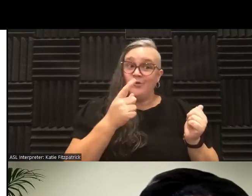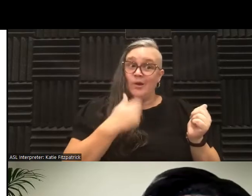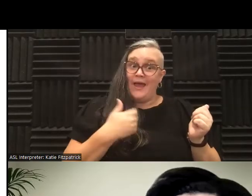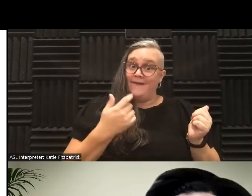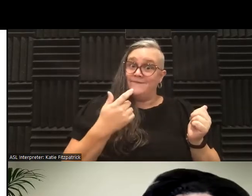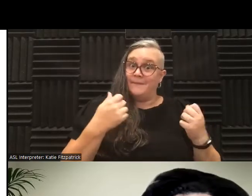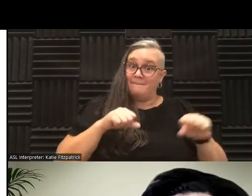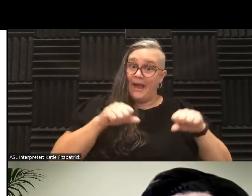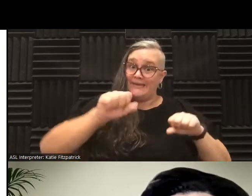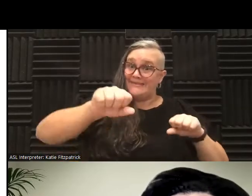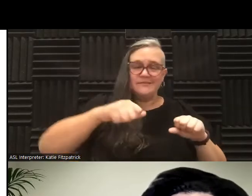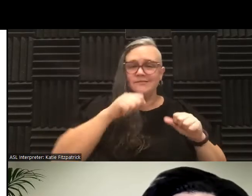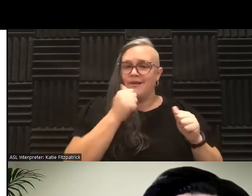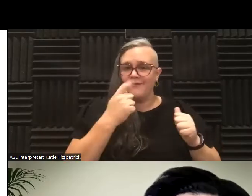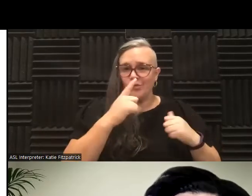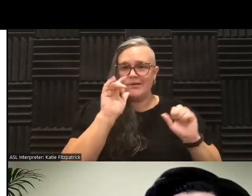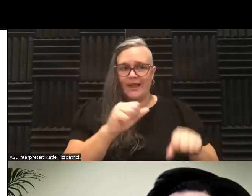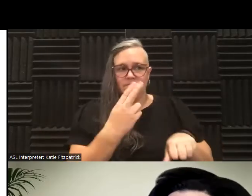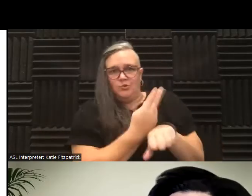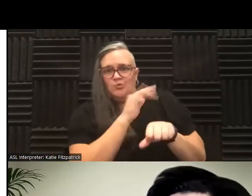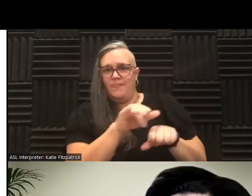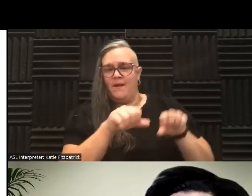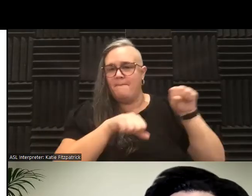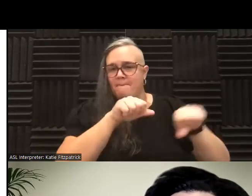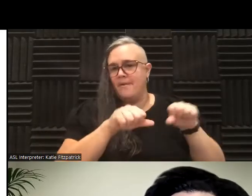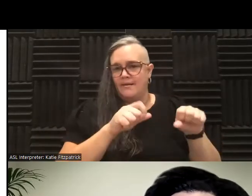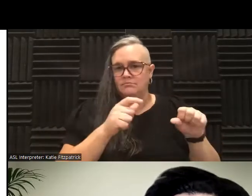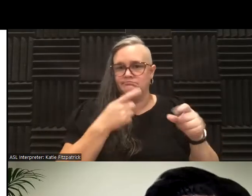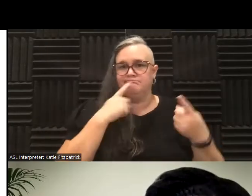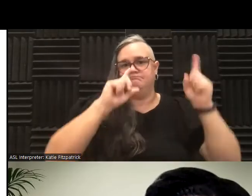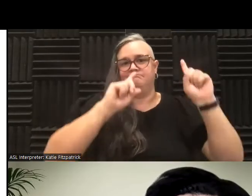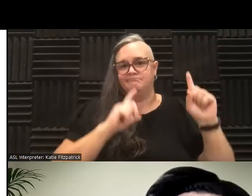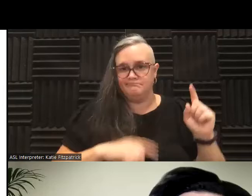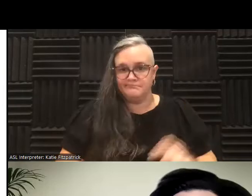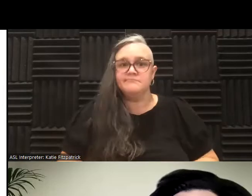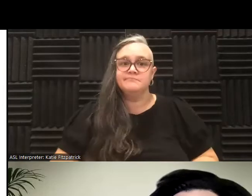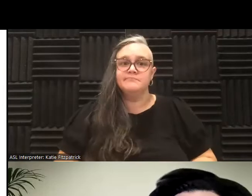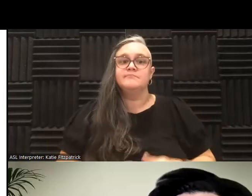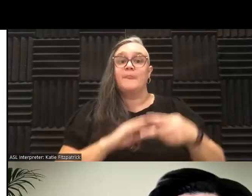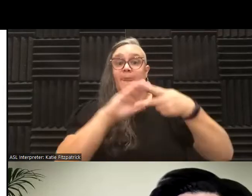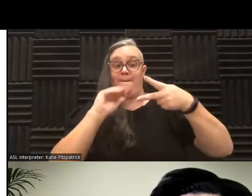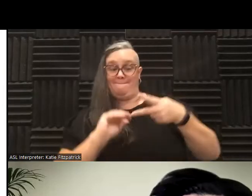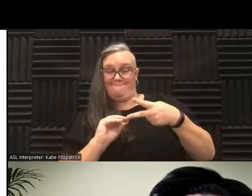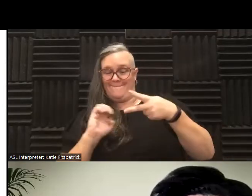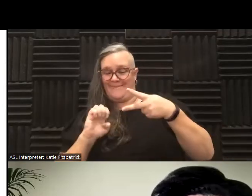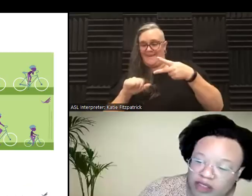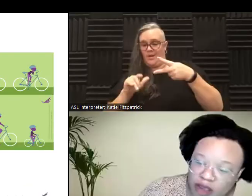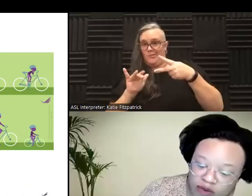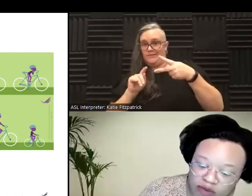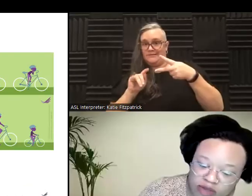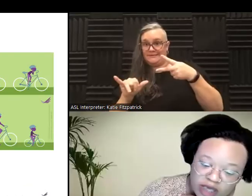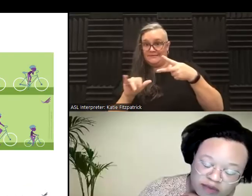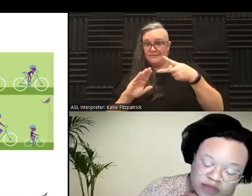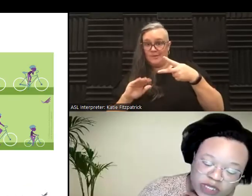bike, but not everyone is able to ride it to their fullest extent. Whereas that equity image right